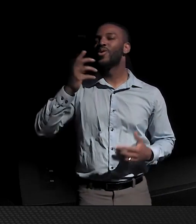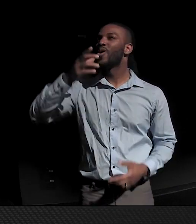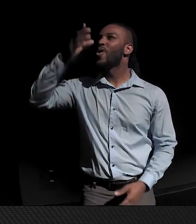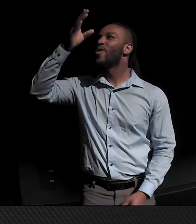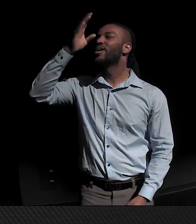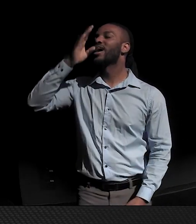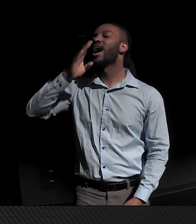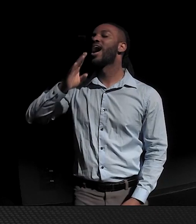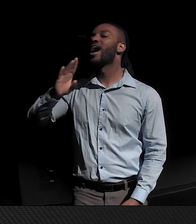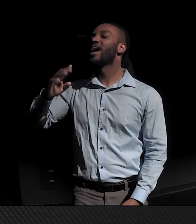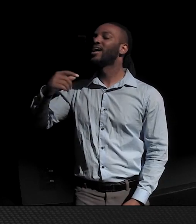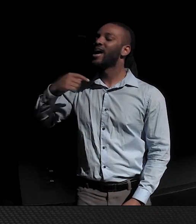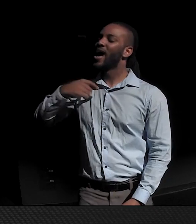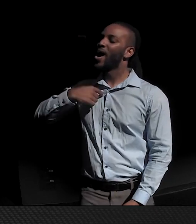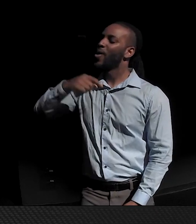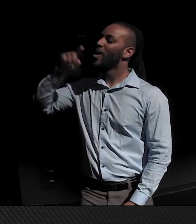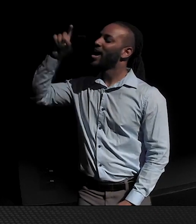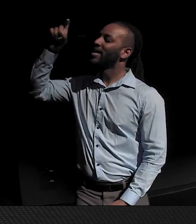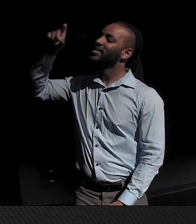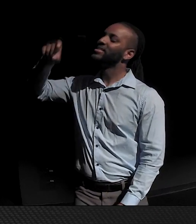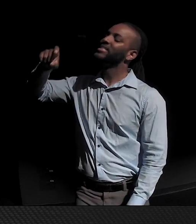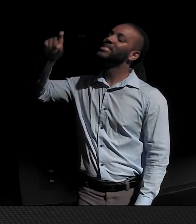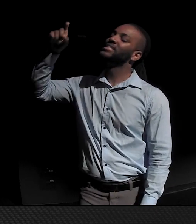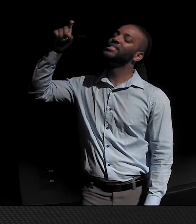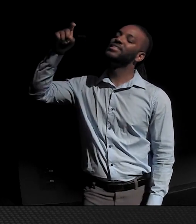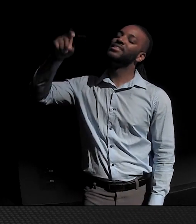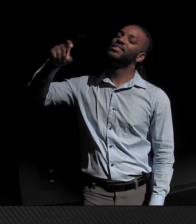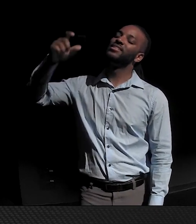righteousness. Oh, God, how I